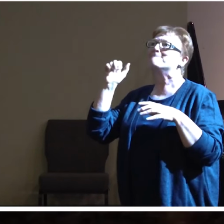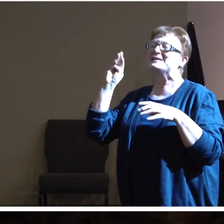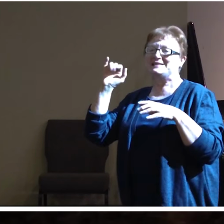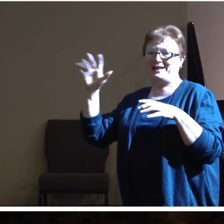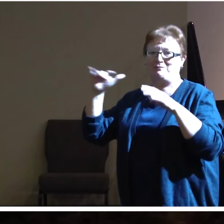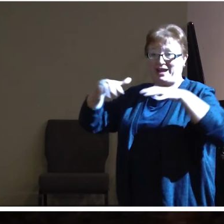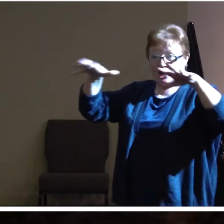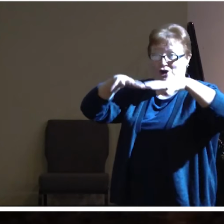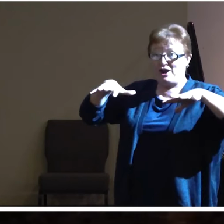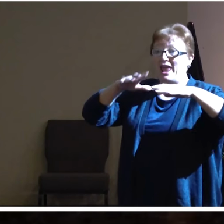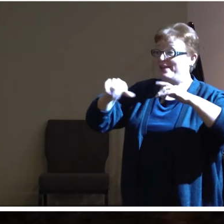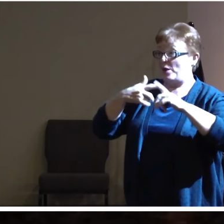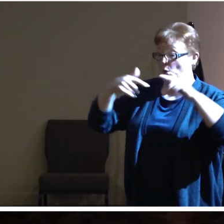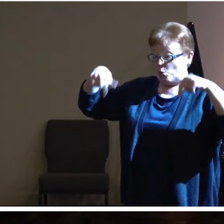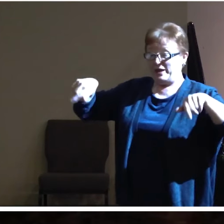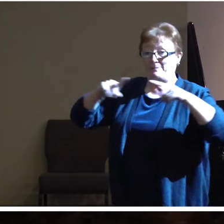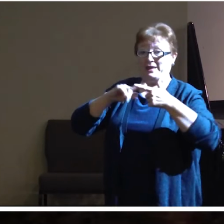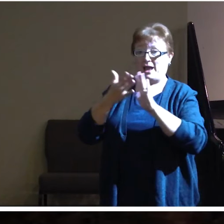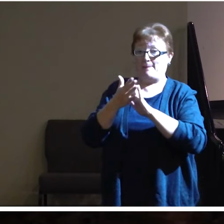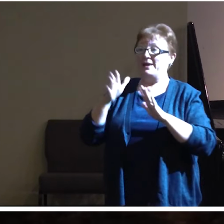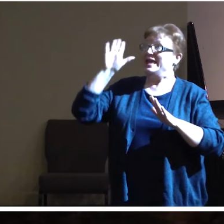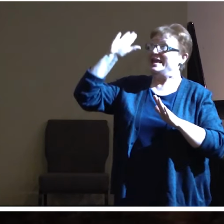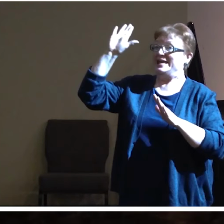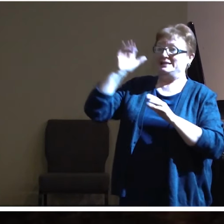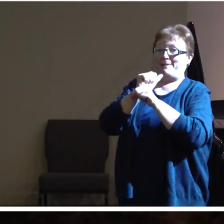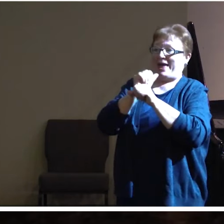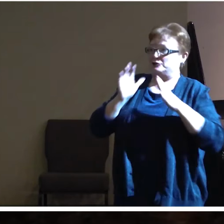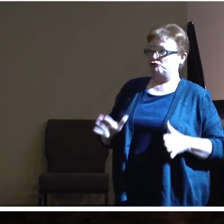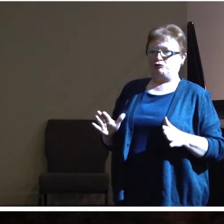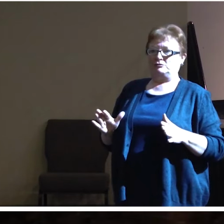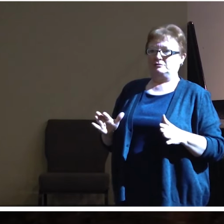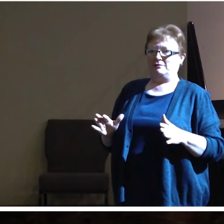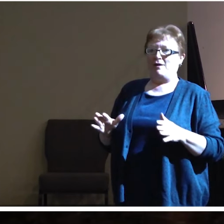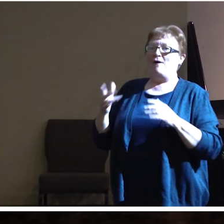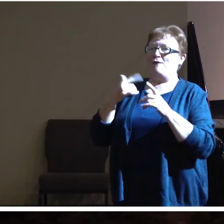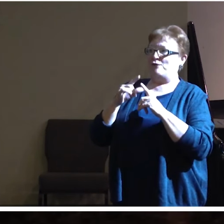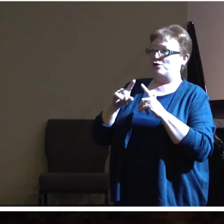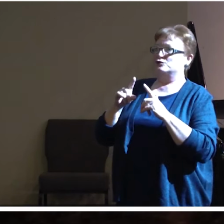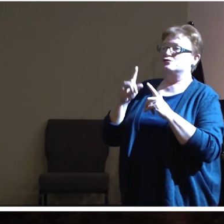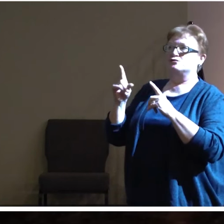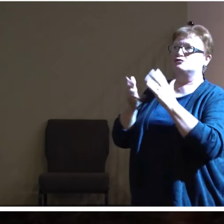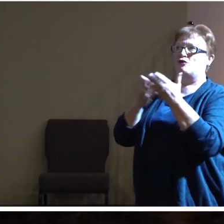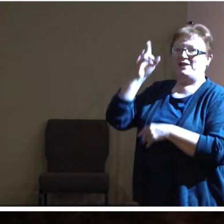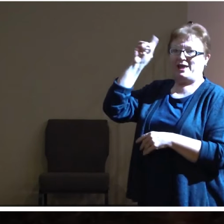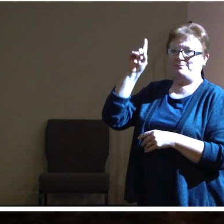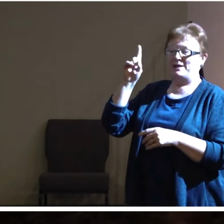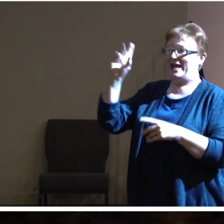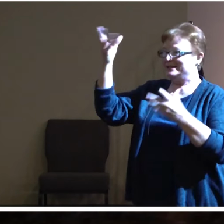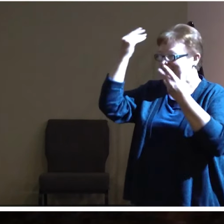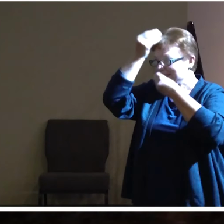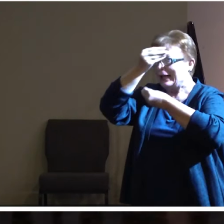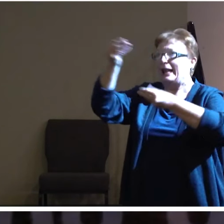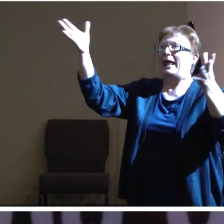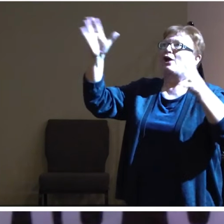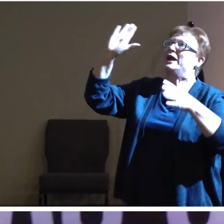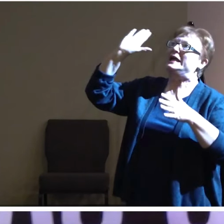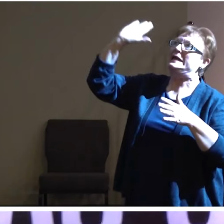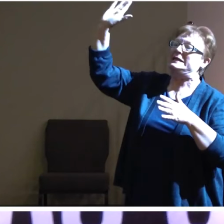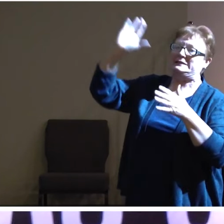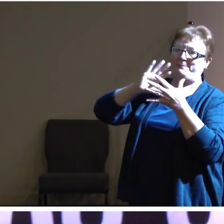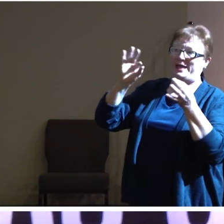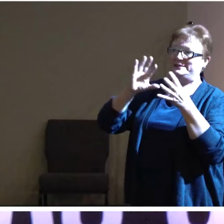in this country, in this city at this time, to represent the purposes of God and to herald his message out into a